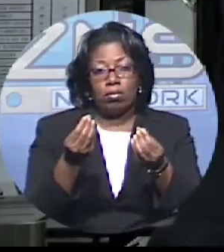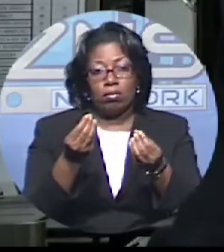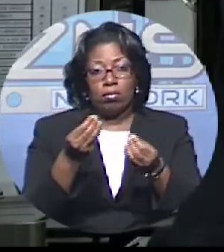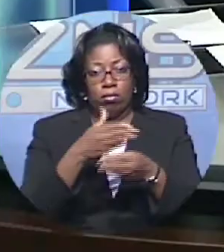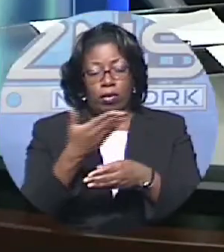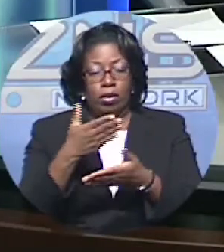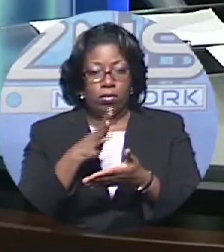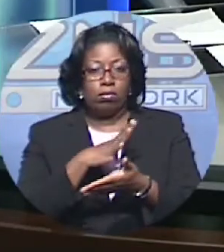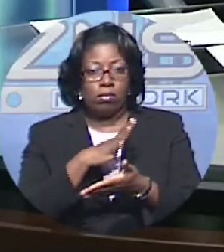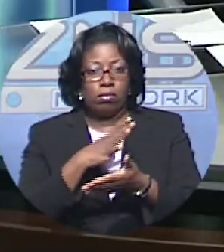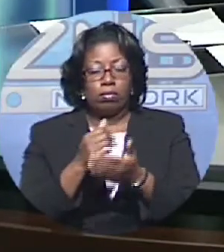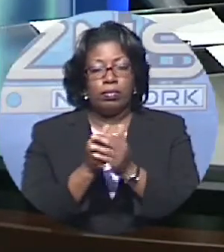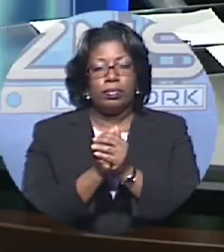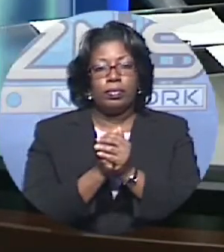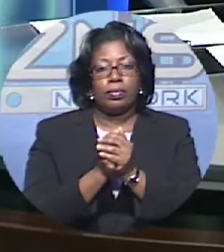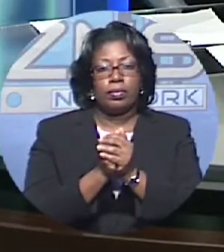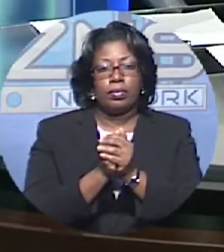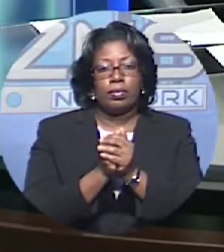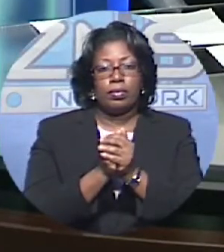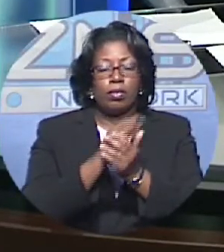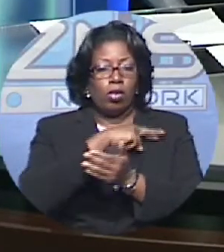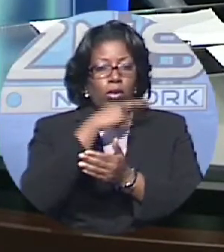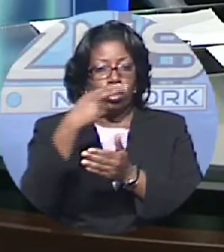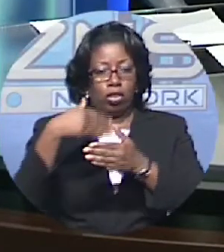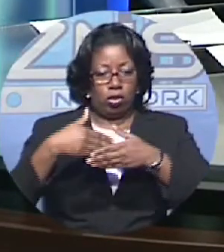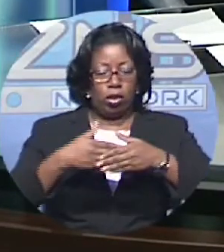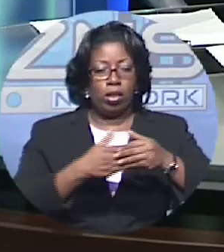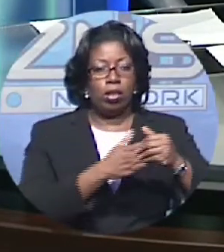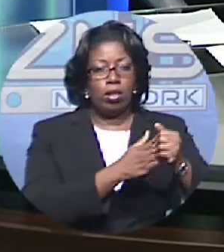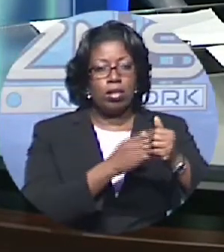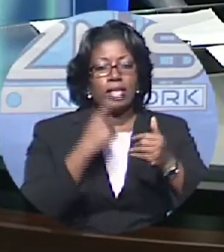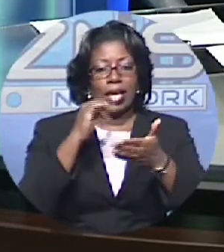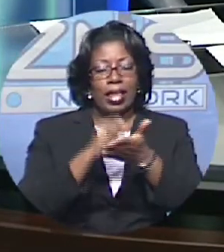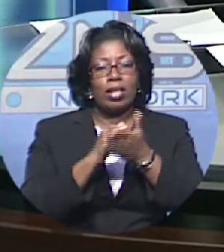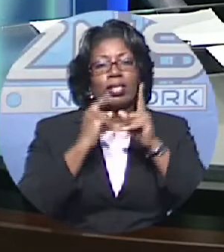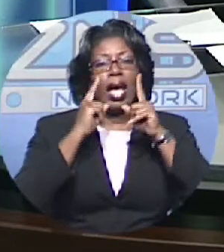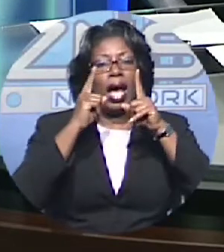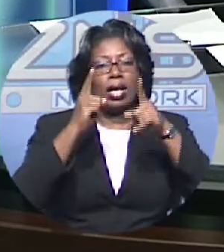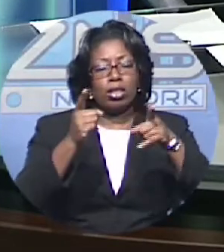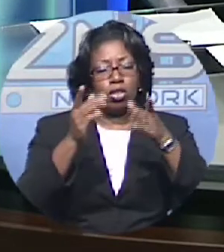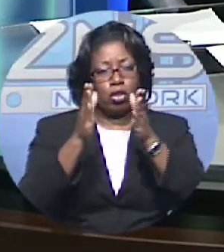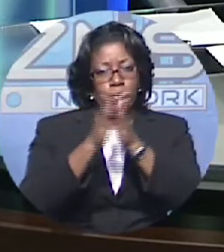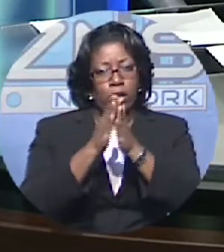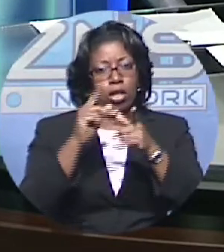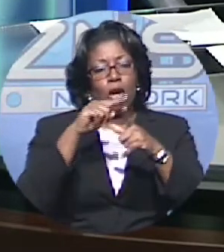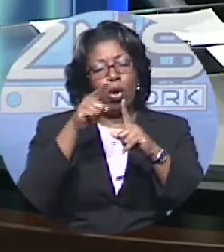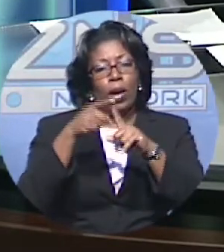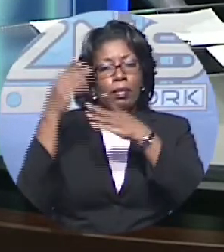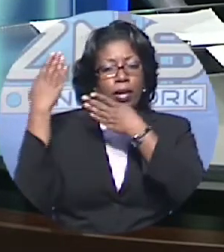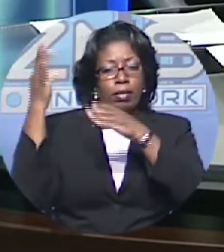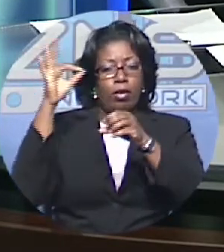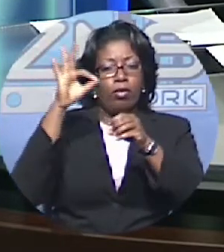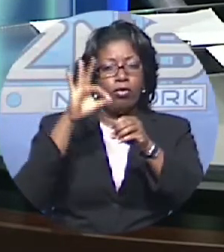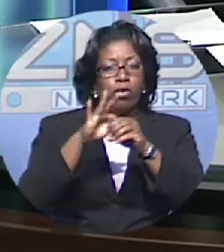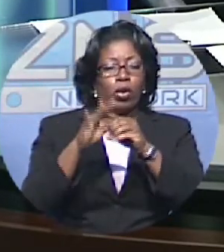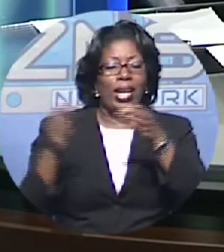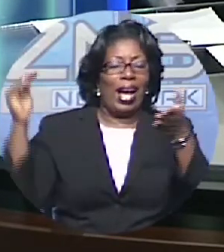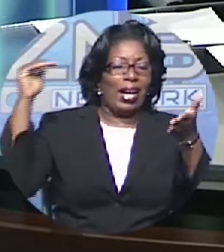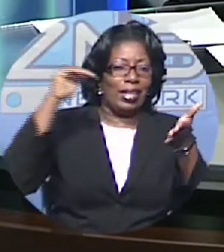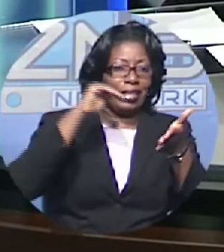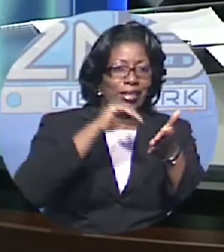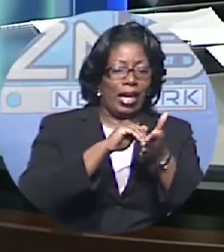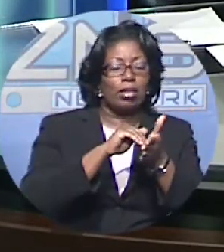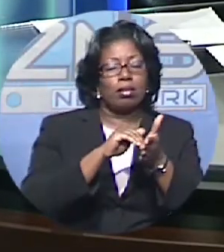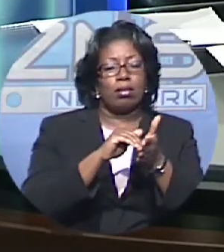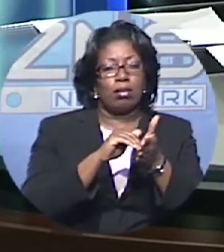smoothly. Religious leaders say it was the answer to their prayers when Bahamians voted against a practice they say would have